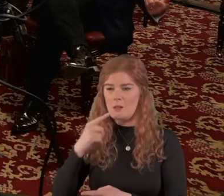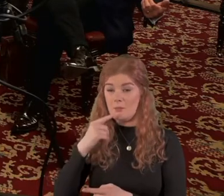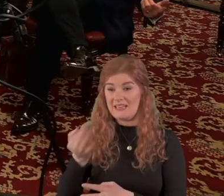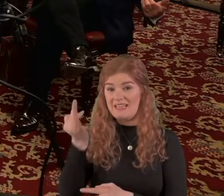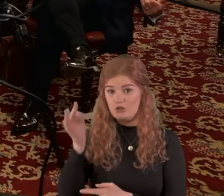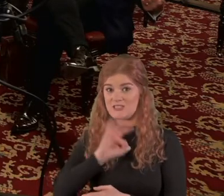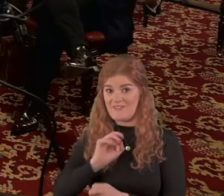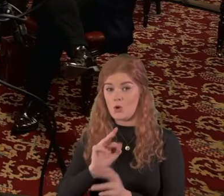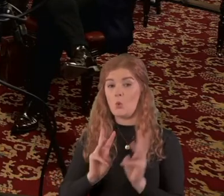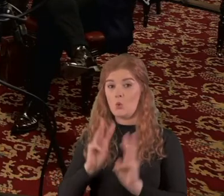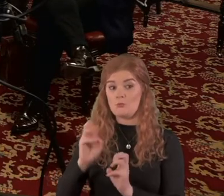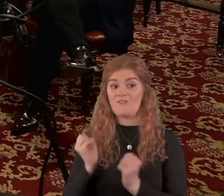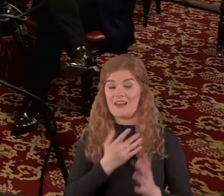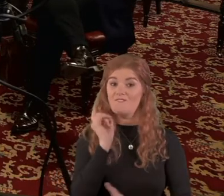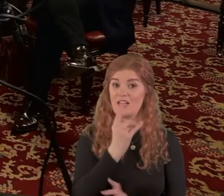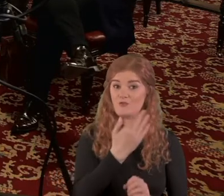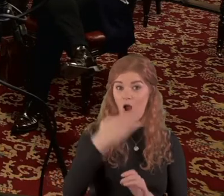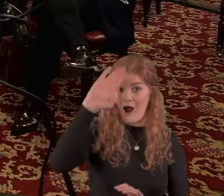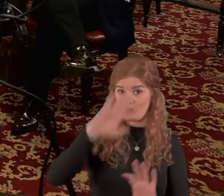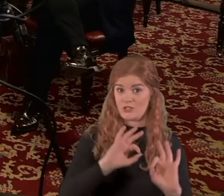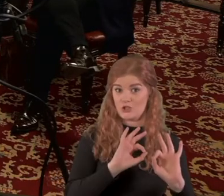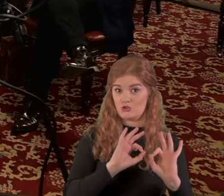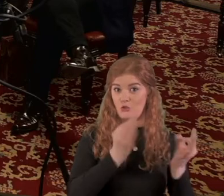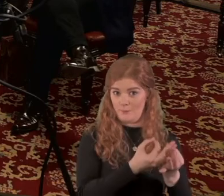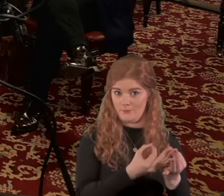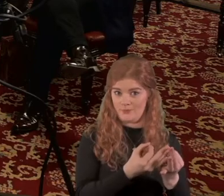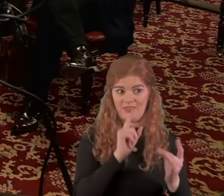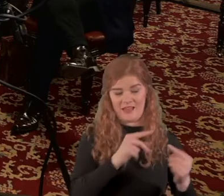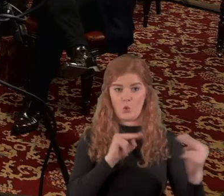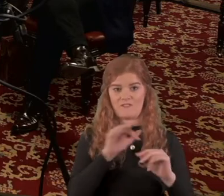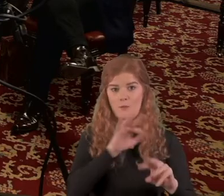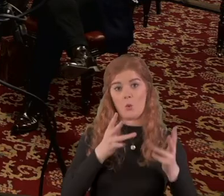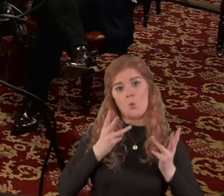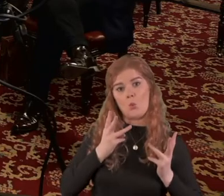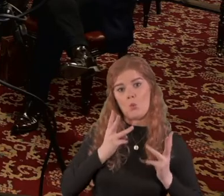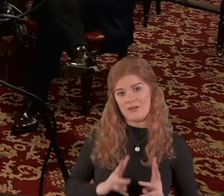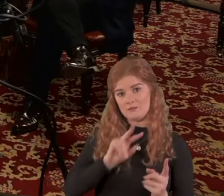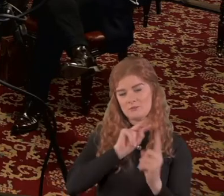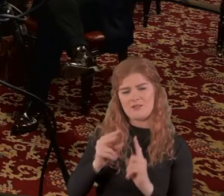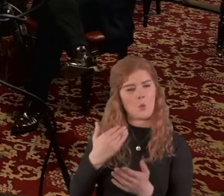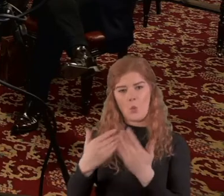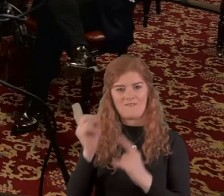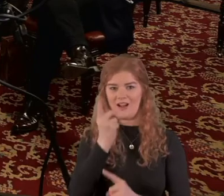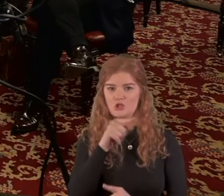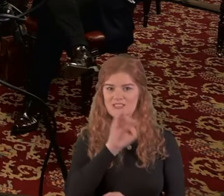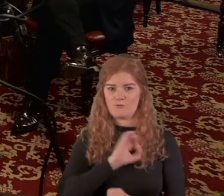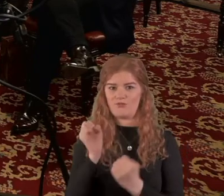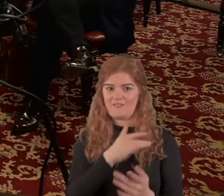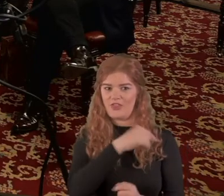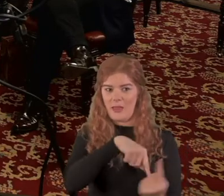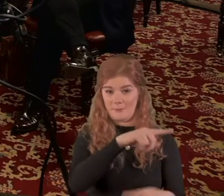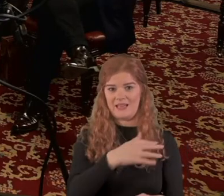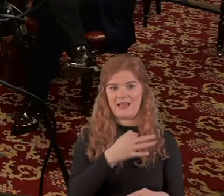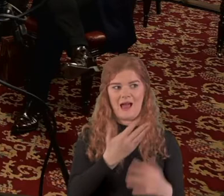Irish delegation, they're negotiating from a weakness, what advice would you give them on the manner of negotiating